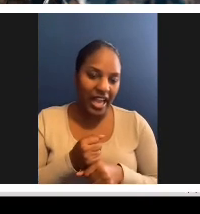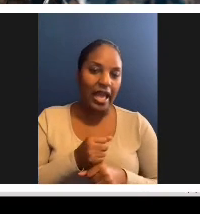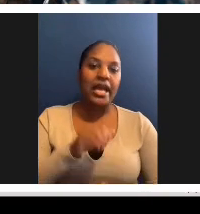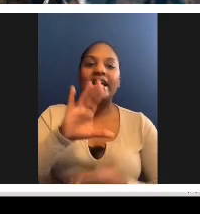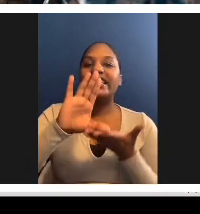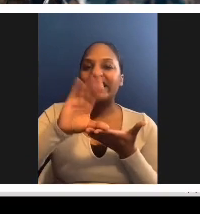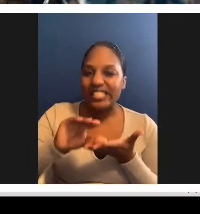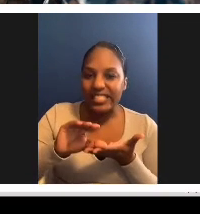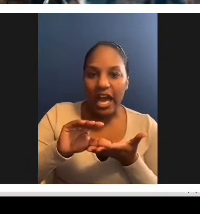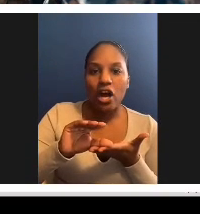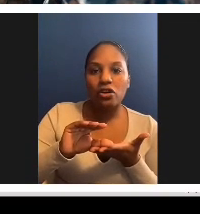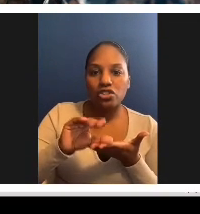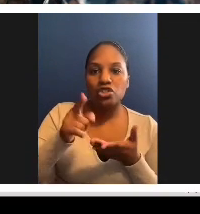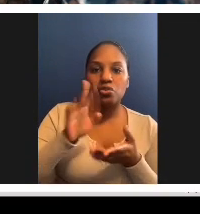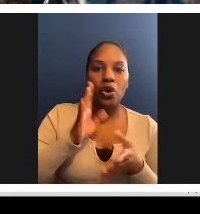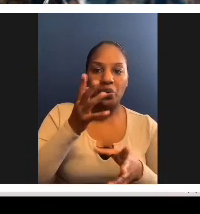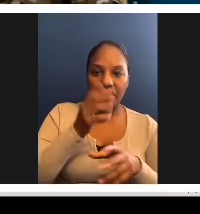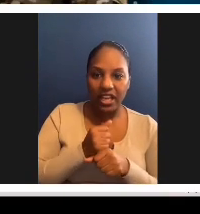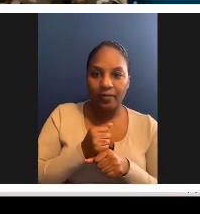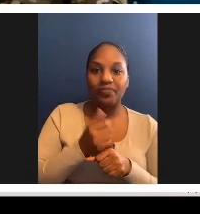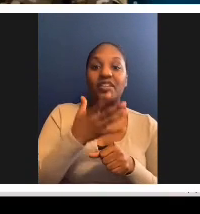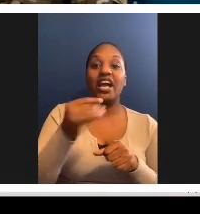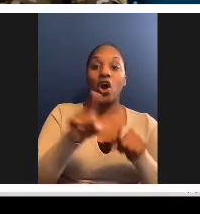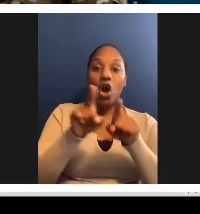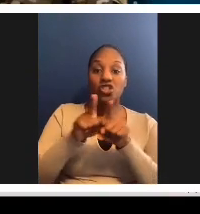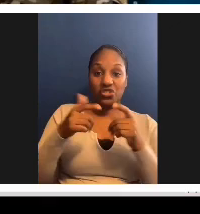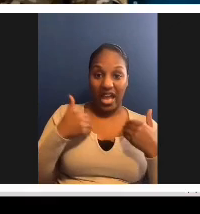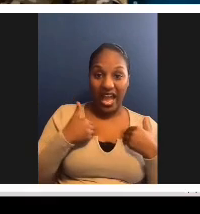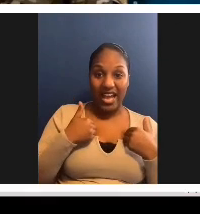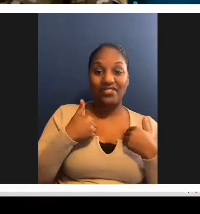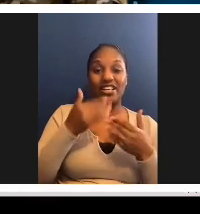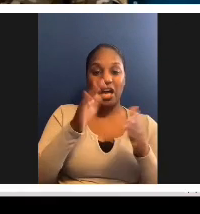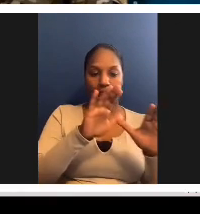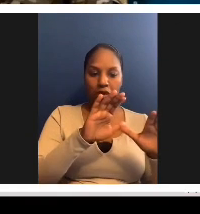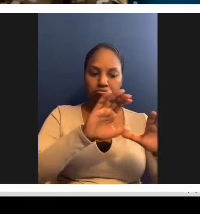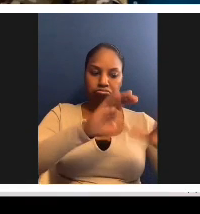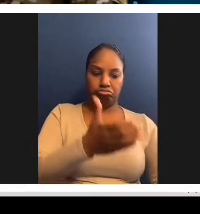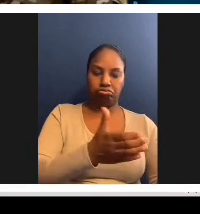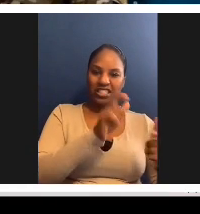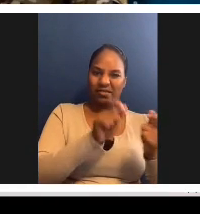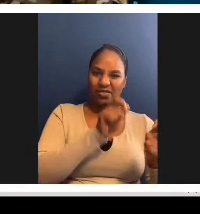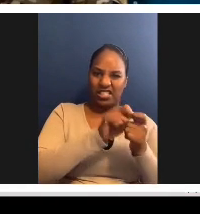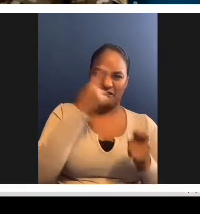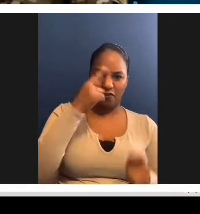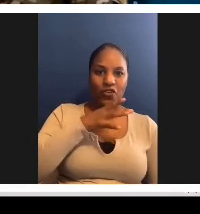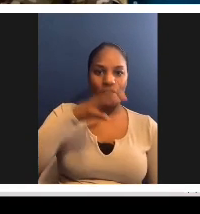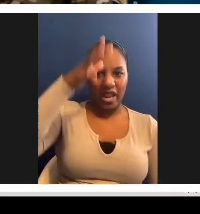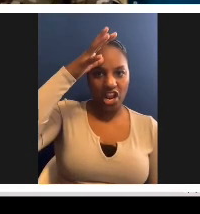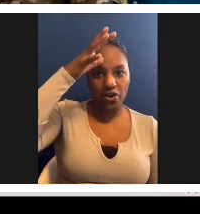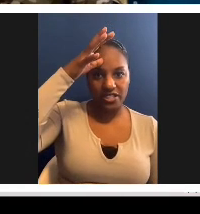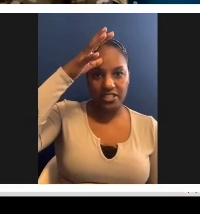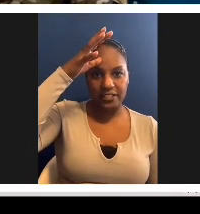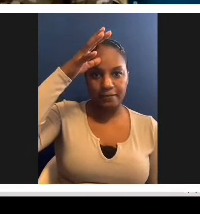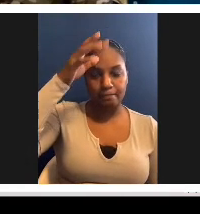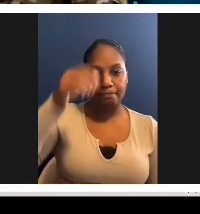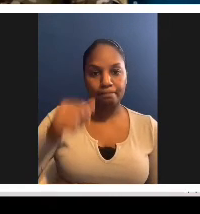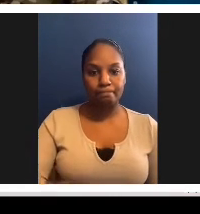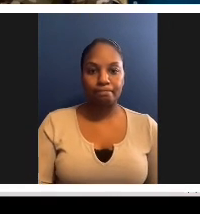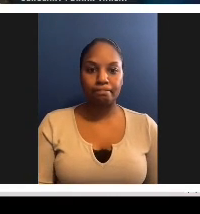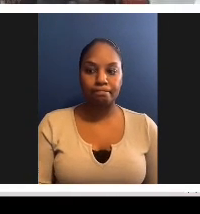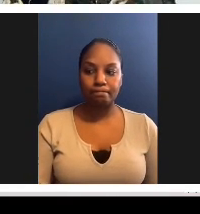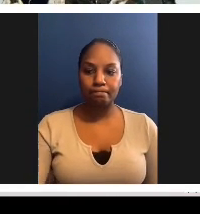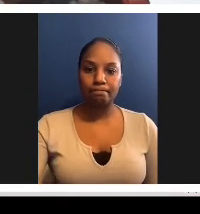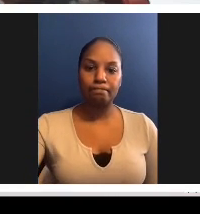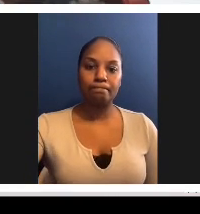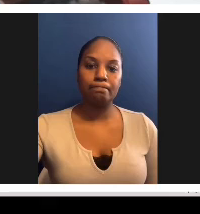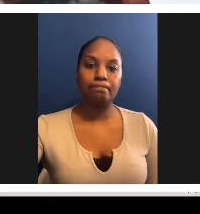military. And then it also has a section just specifically for parents of students. Will you back up and show how you got to the military